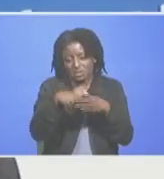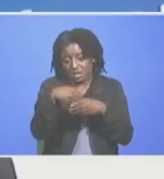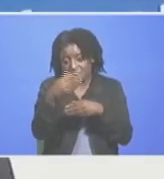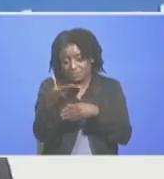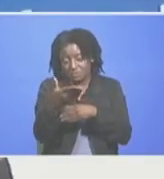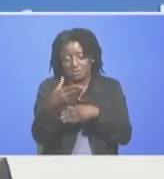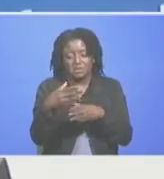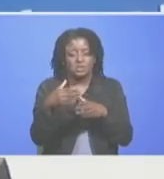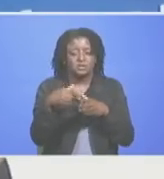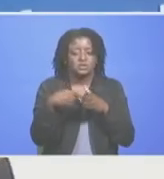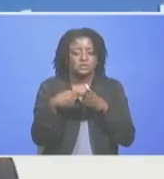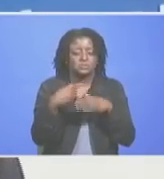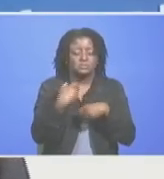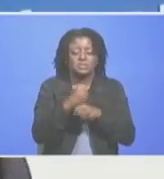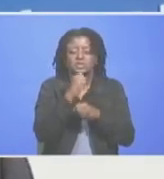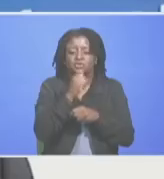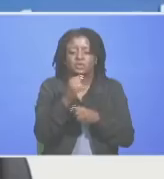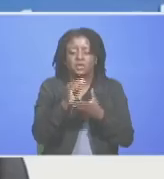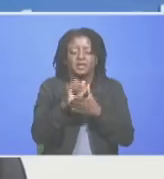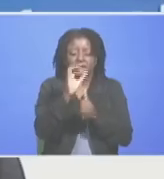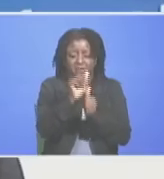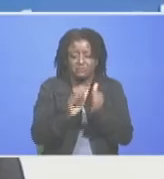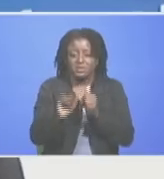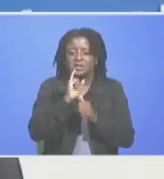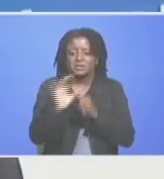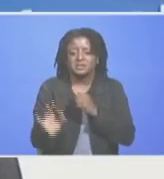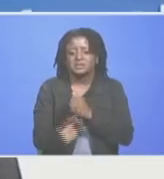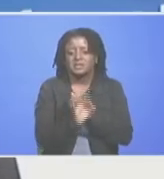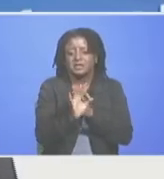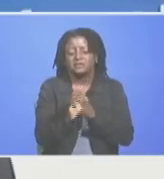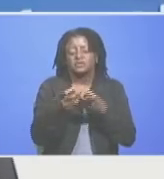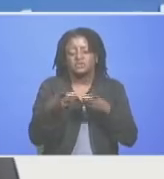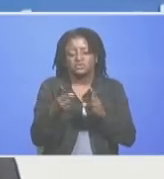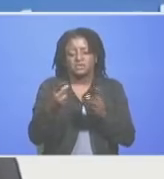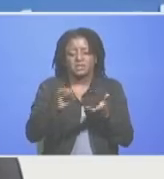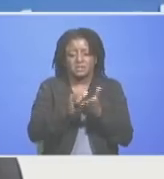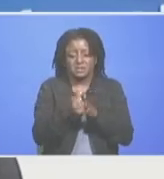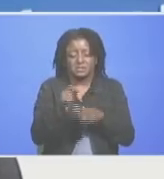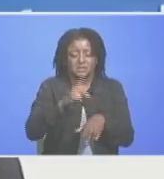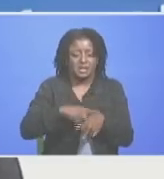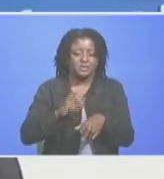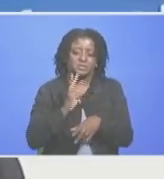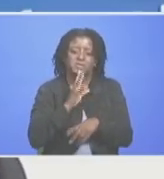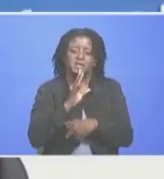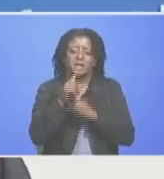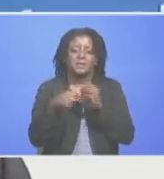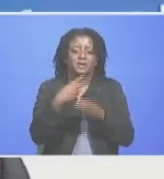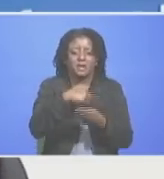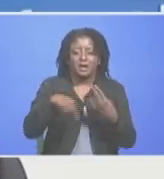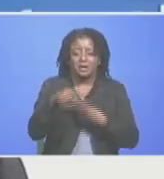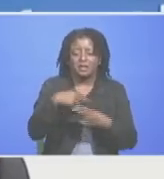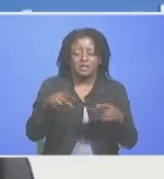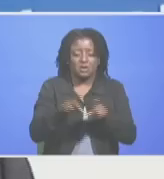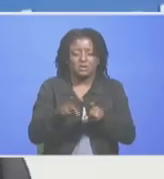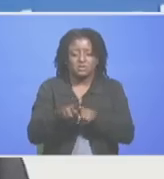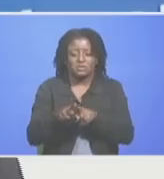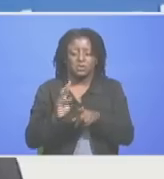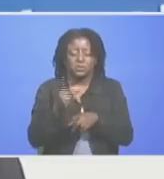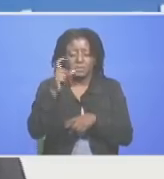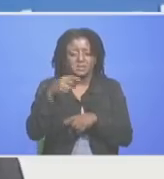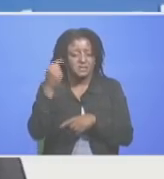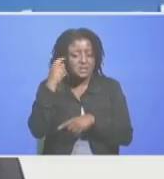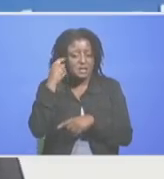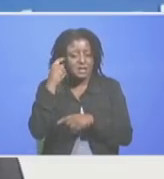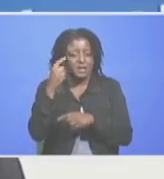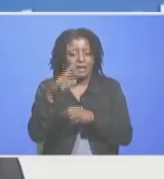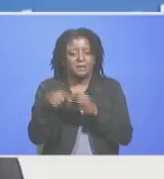and to ensure that everyone is safe during these times. We're speaking about hurricanes, but also during this particular time we have to think of the heat that